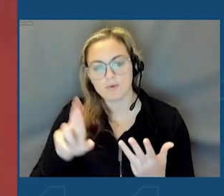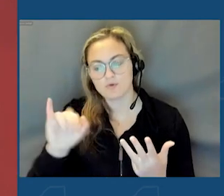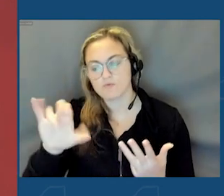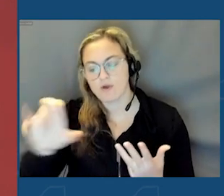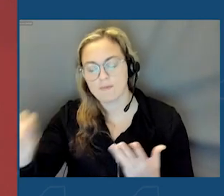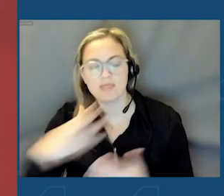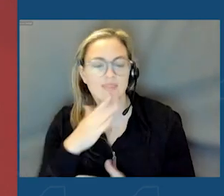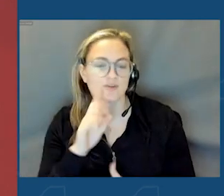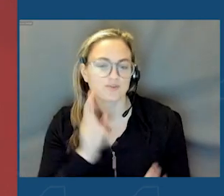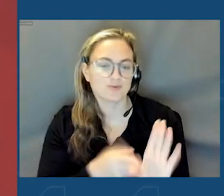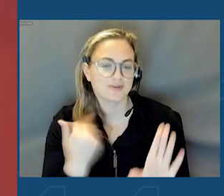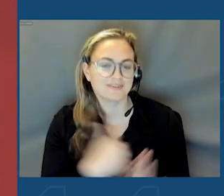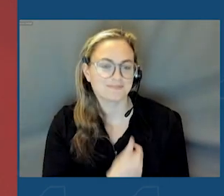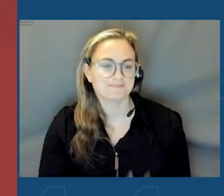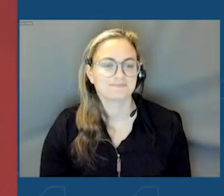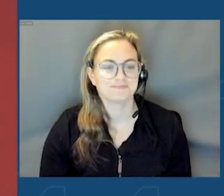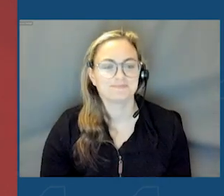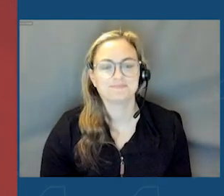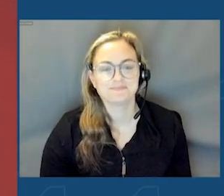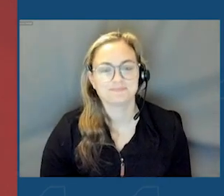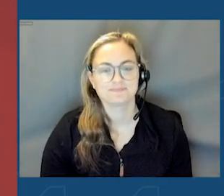being here.